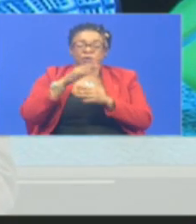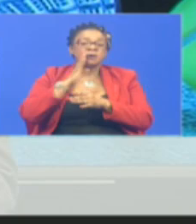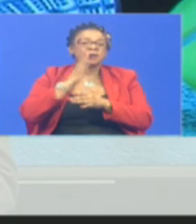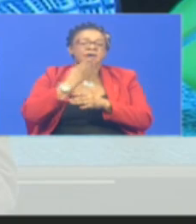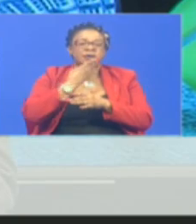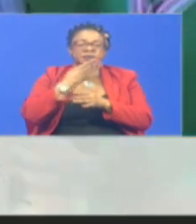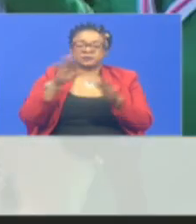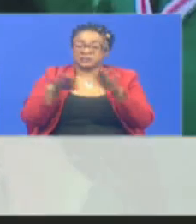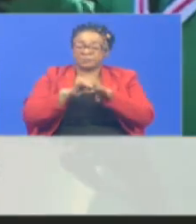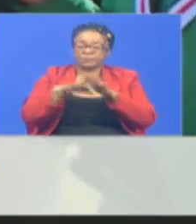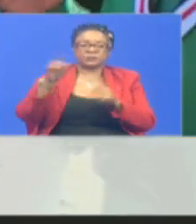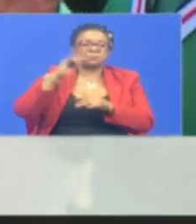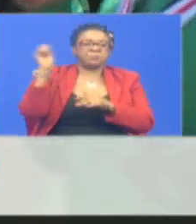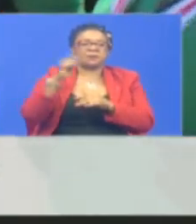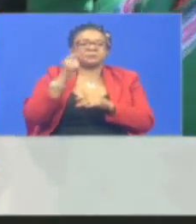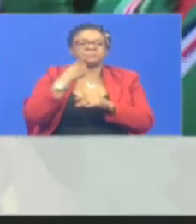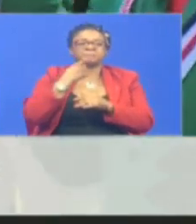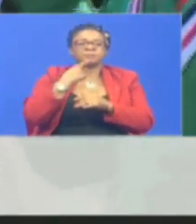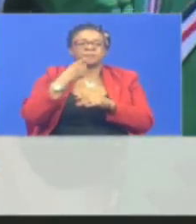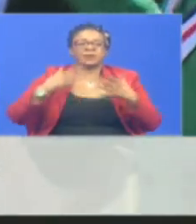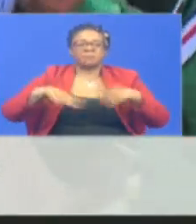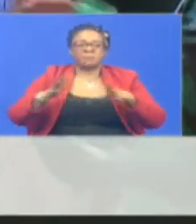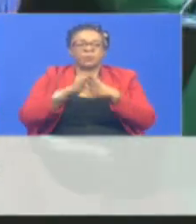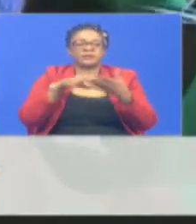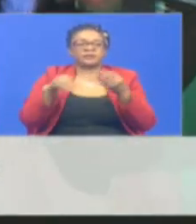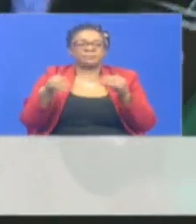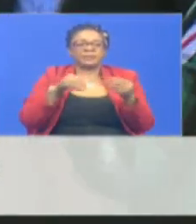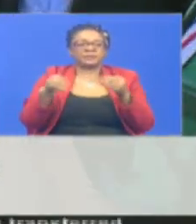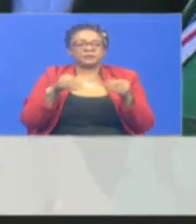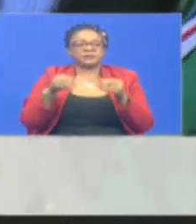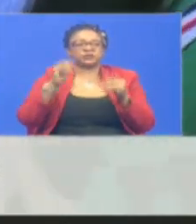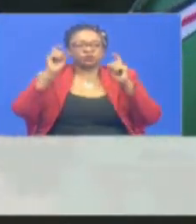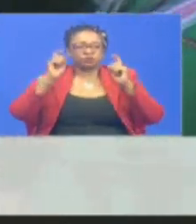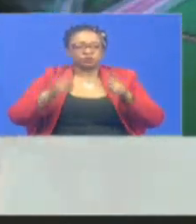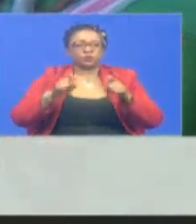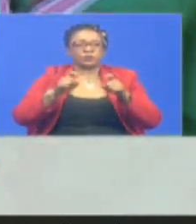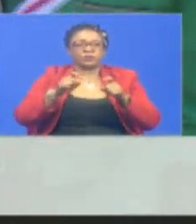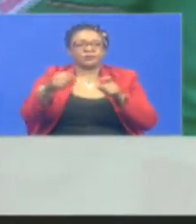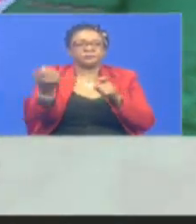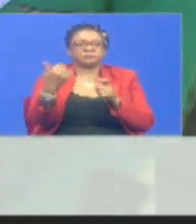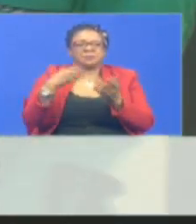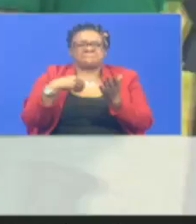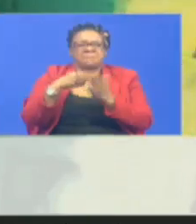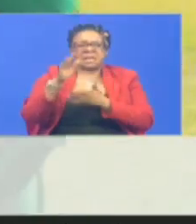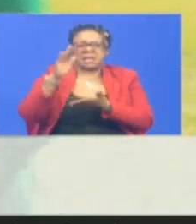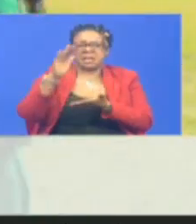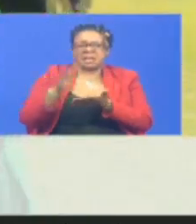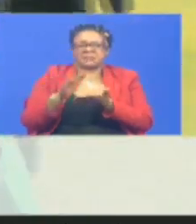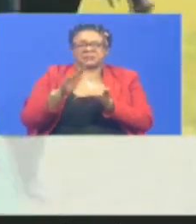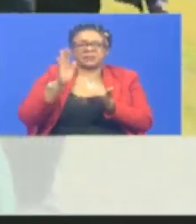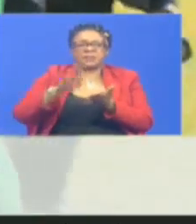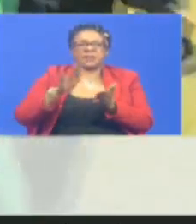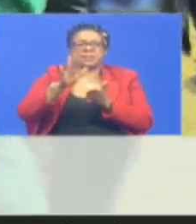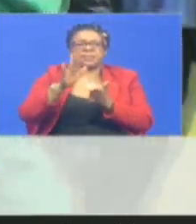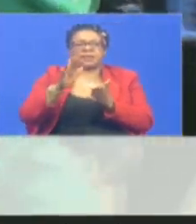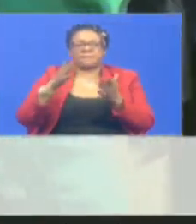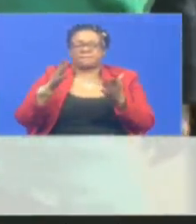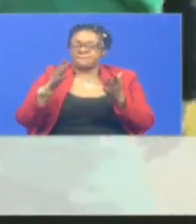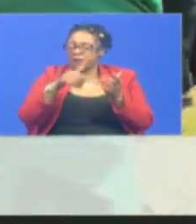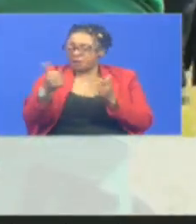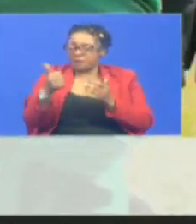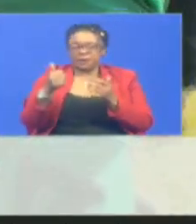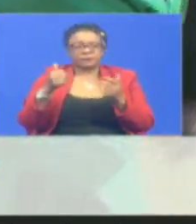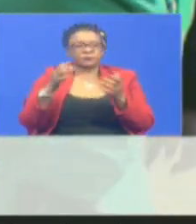Deputy President says people living with disabilities, for example, should not be paid less than their able-bodied counterparts